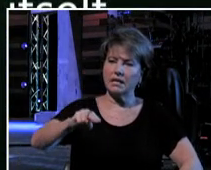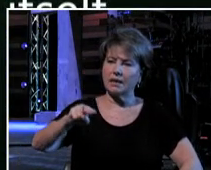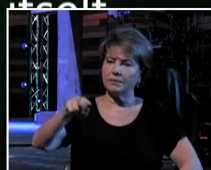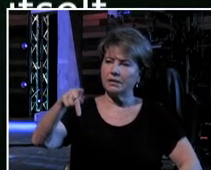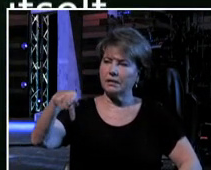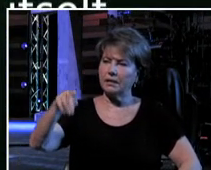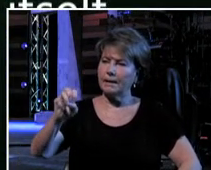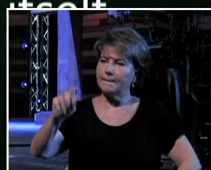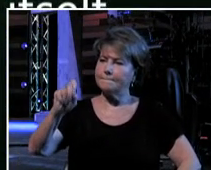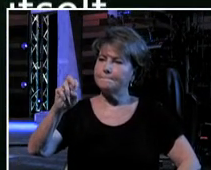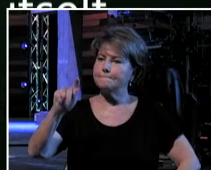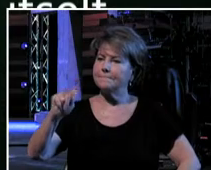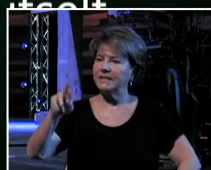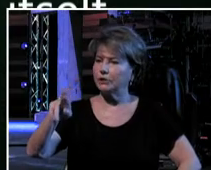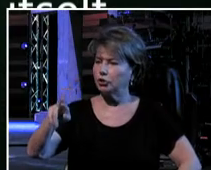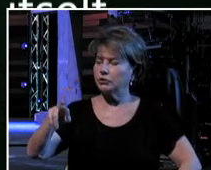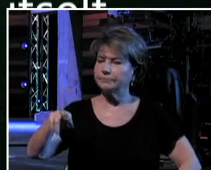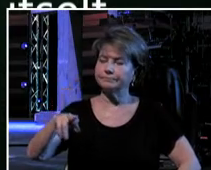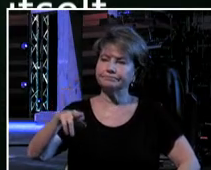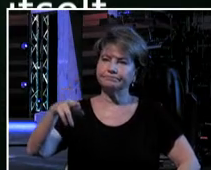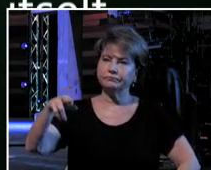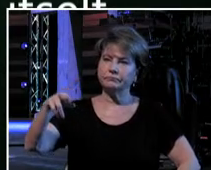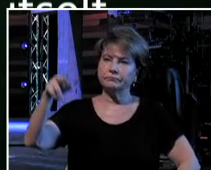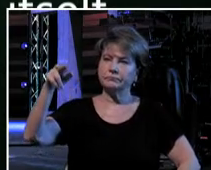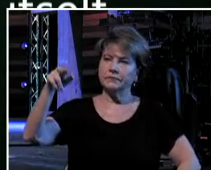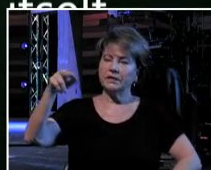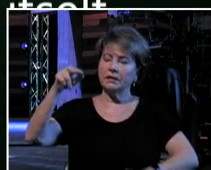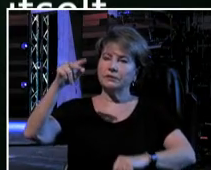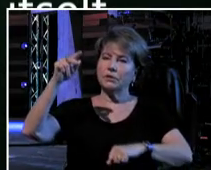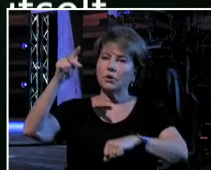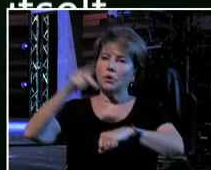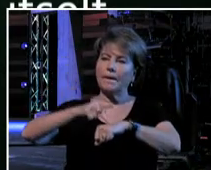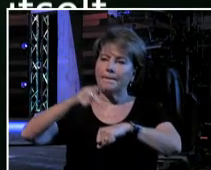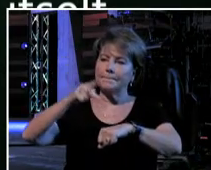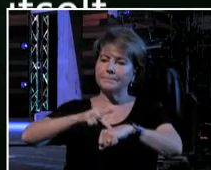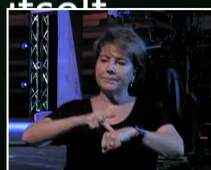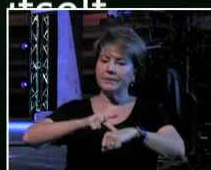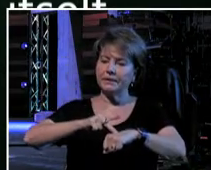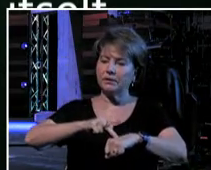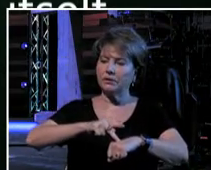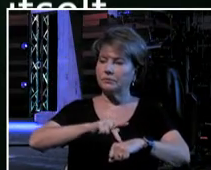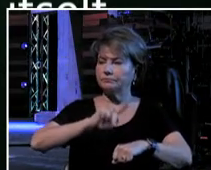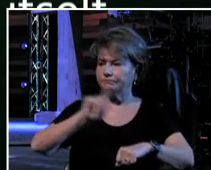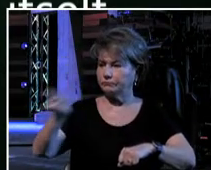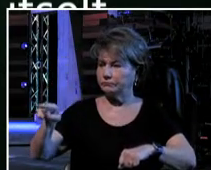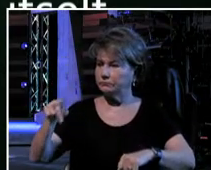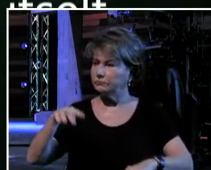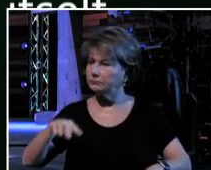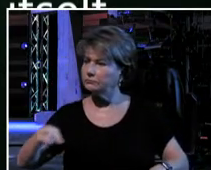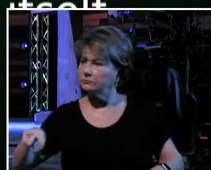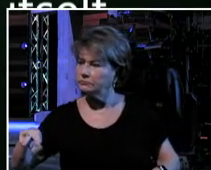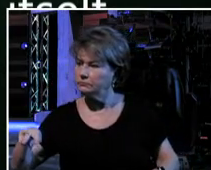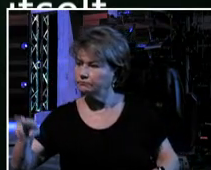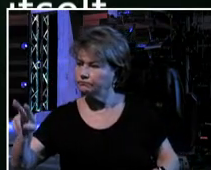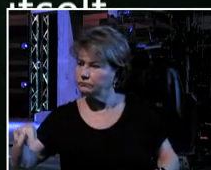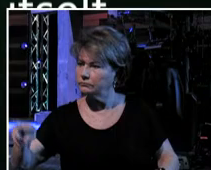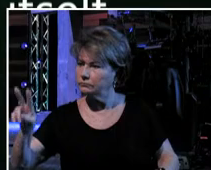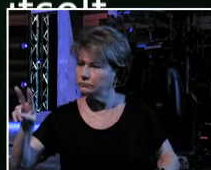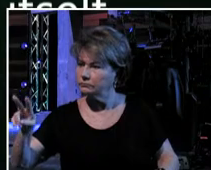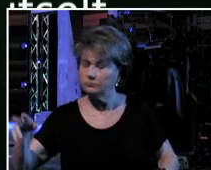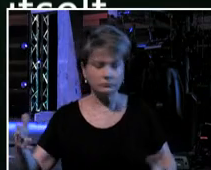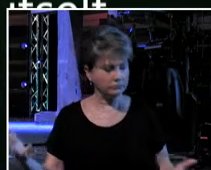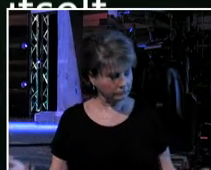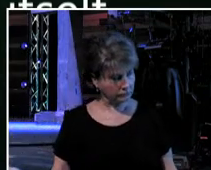John wrote this, so I think it's kind of interesting. It's the classic, I am faster than you are statement wrapped up in this